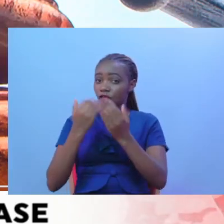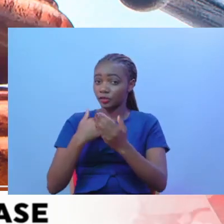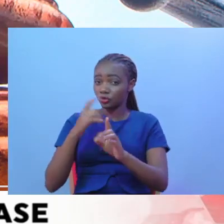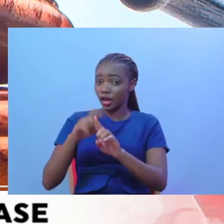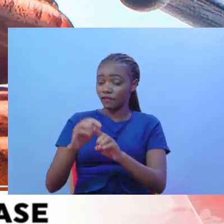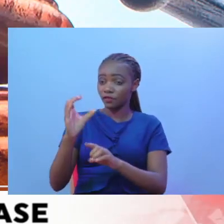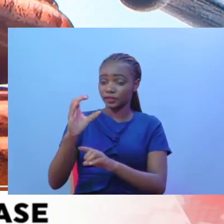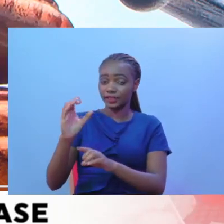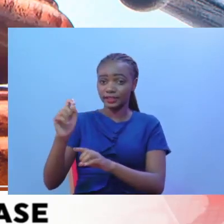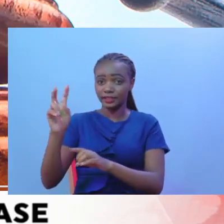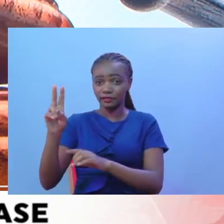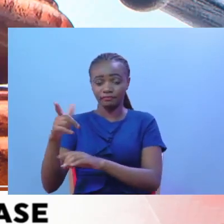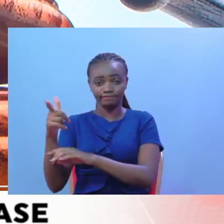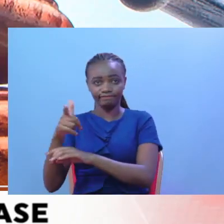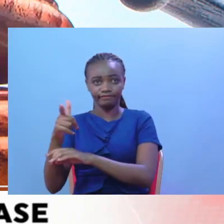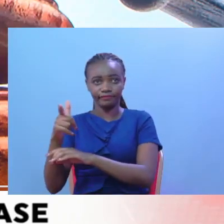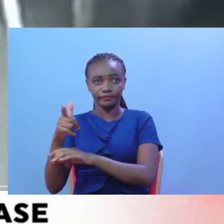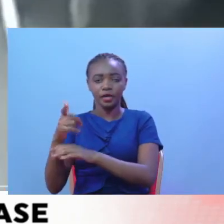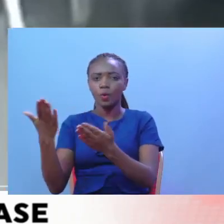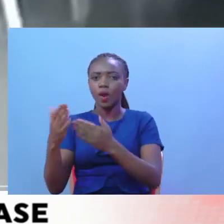hotel during the incident.